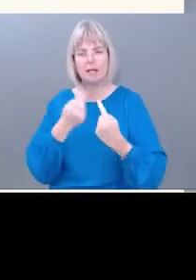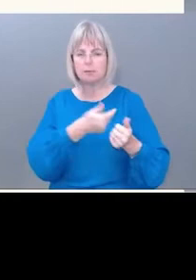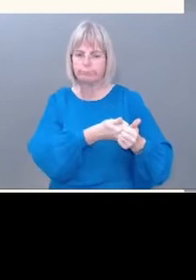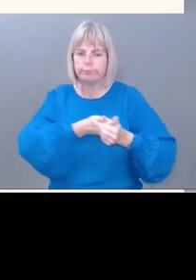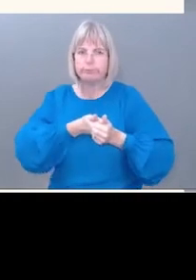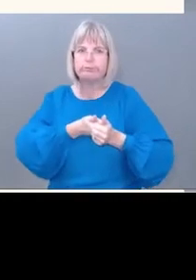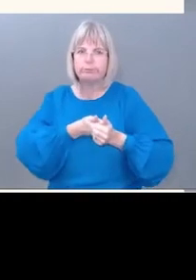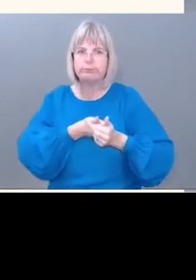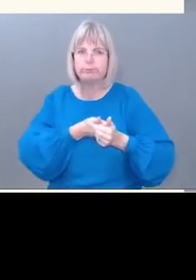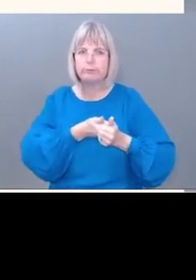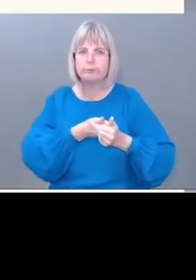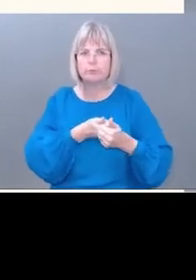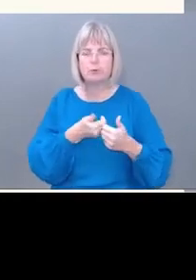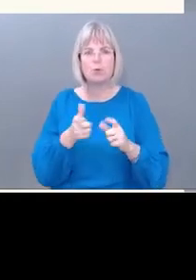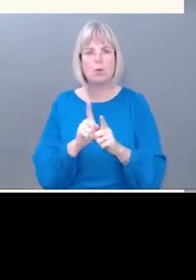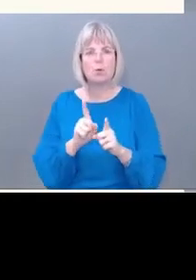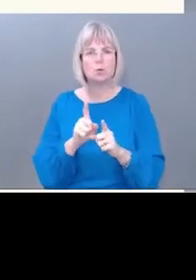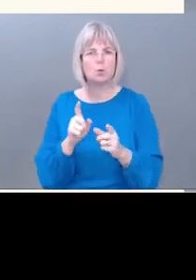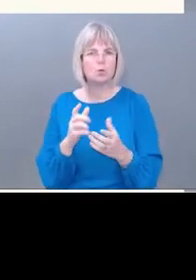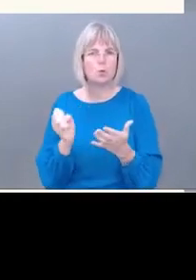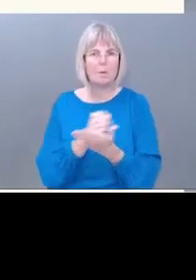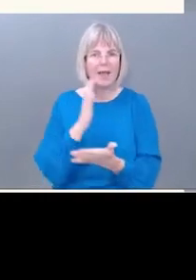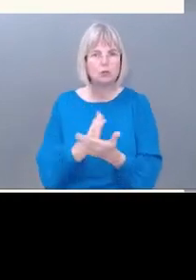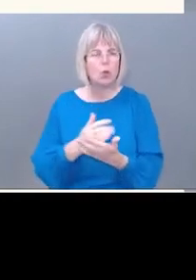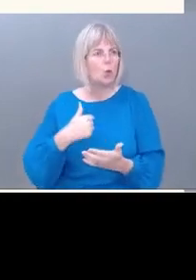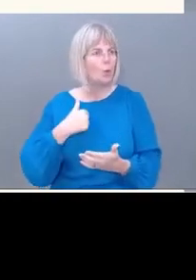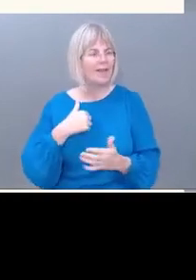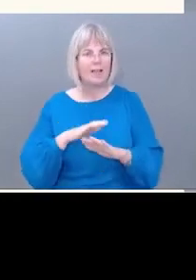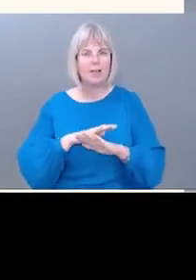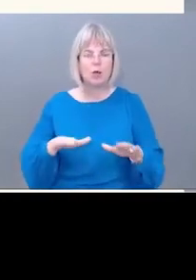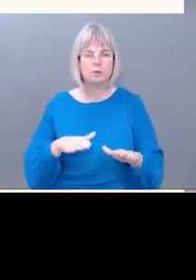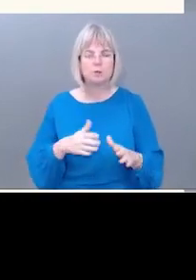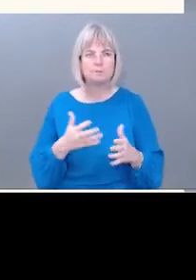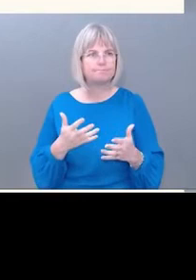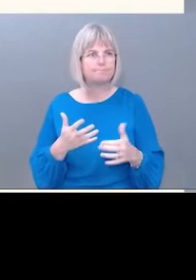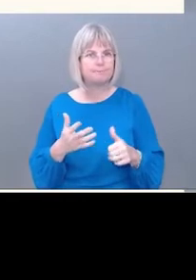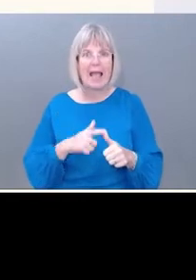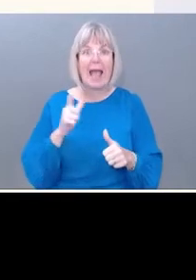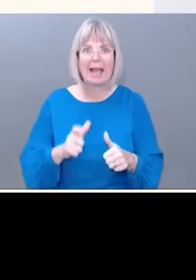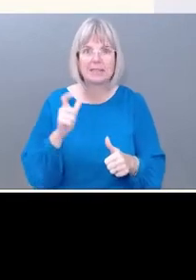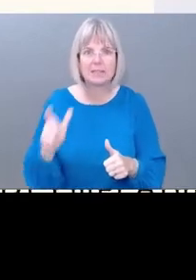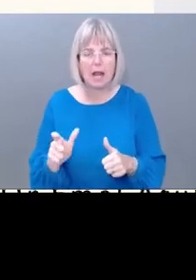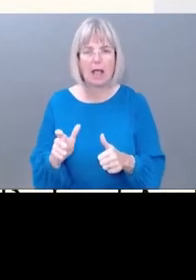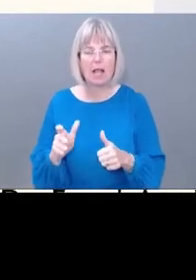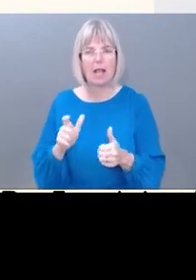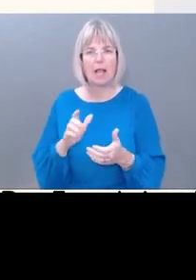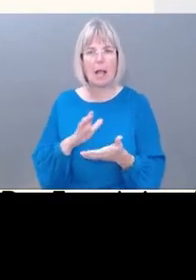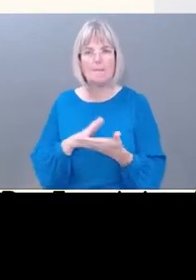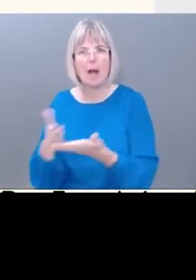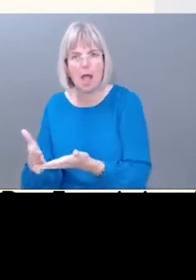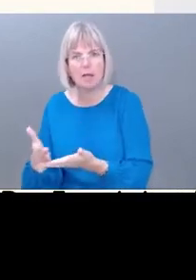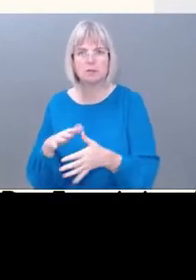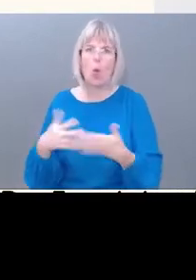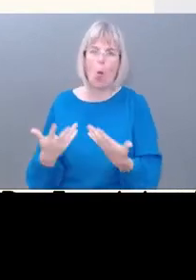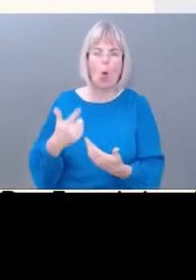to make sure that we're not accidentally enacting out biases, assumptions. For me, what I've learned is